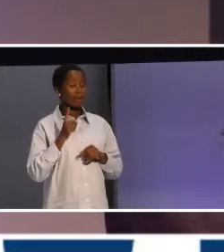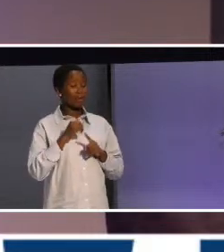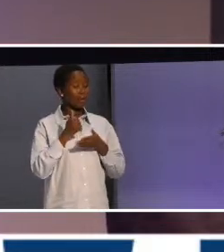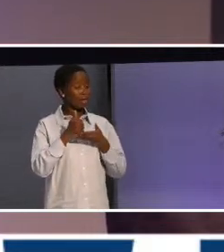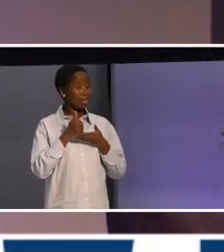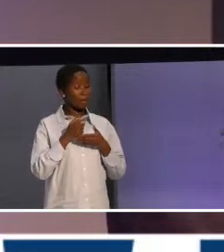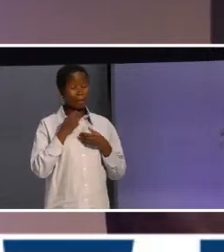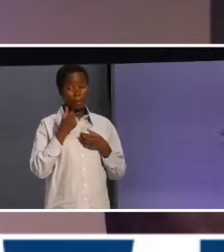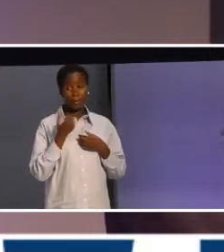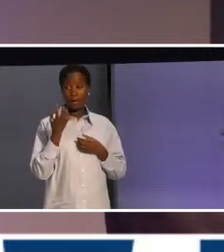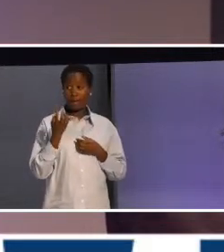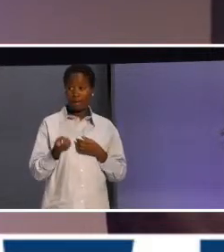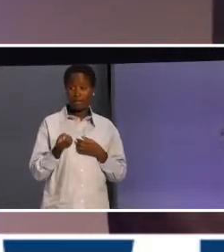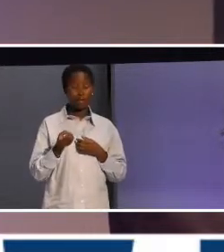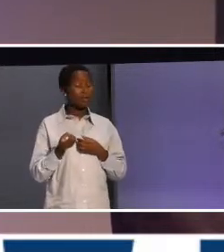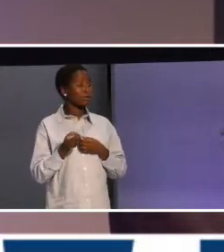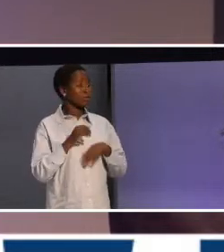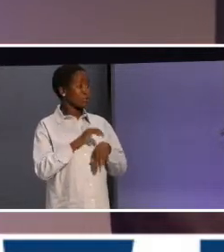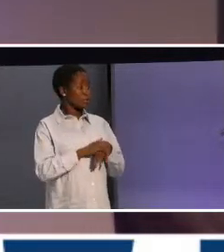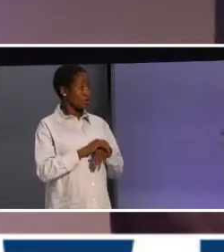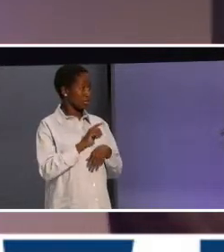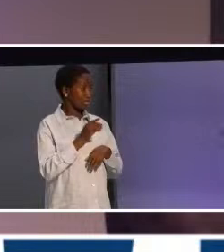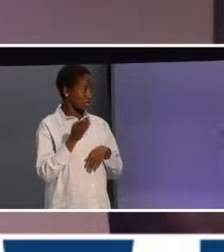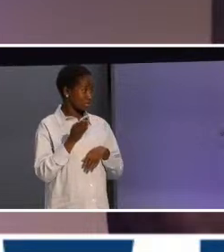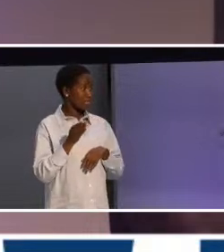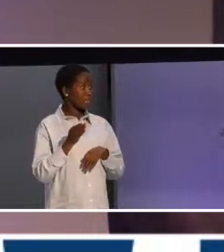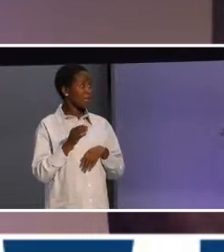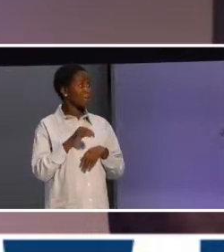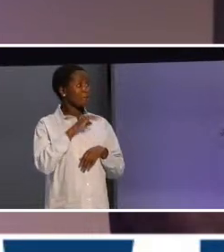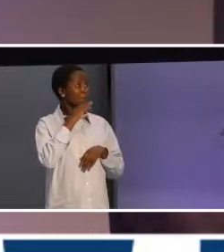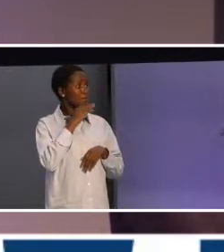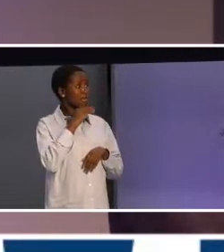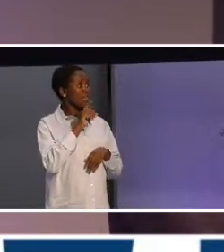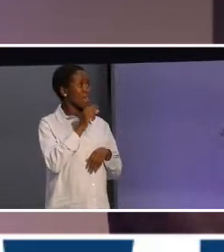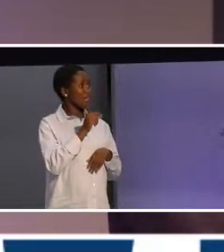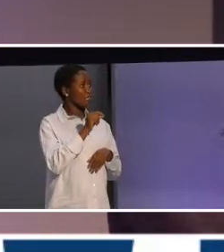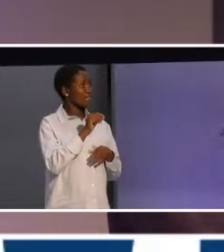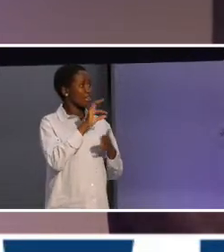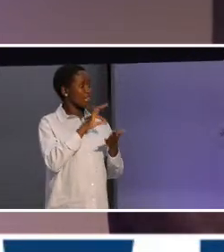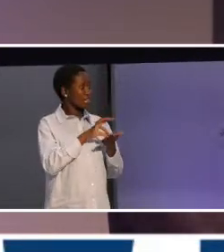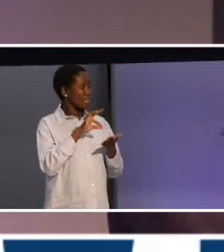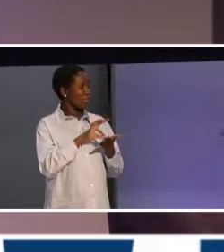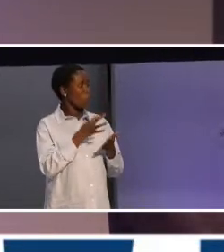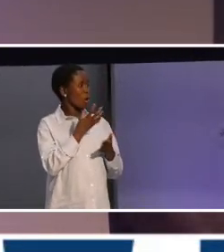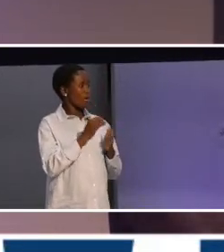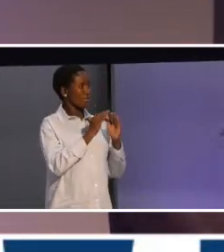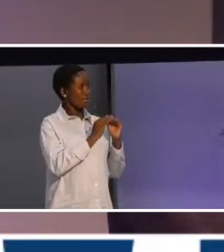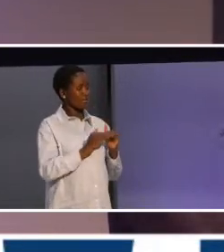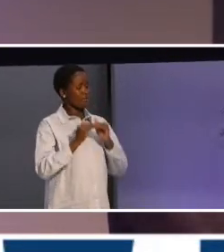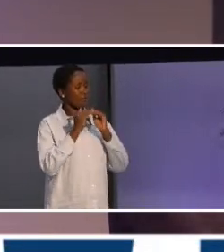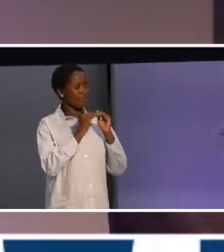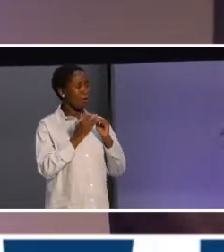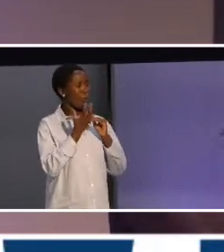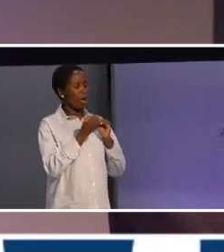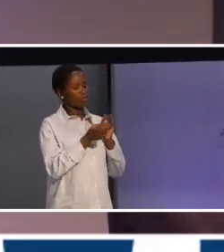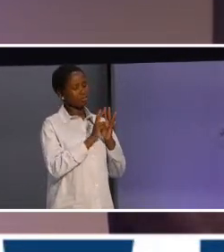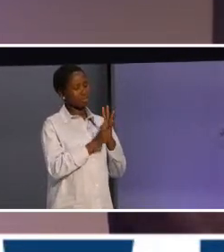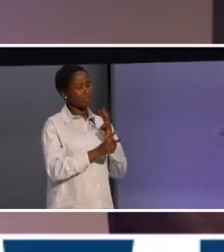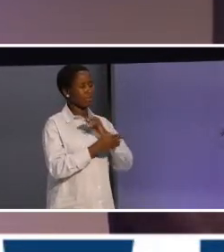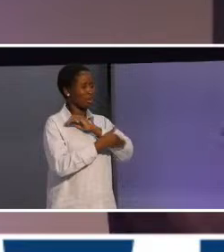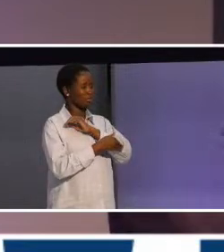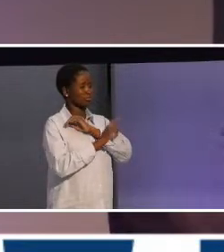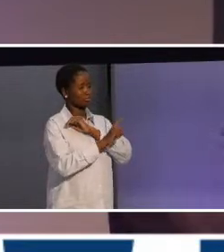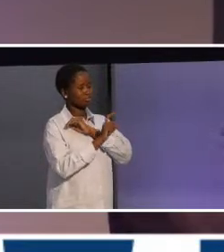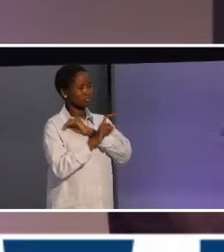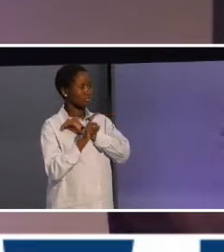vary country by country. No two approaches to electoral management are alike. EMBs across different